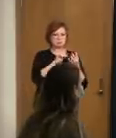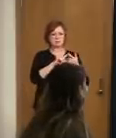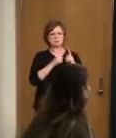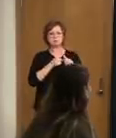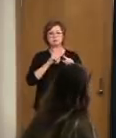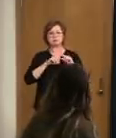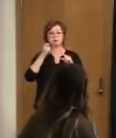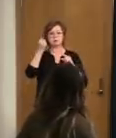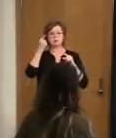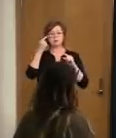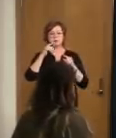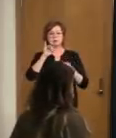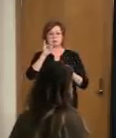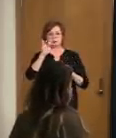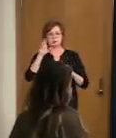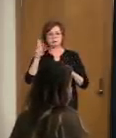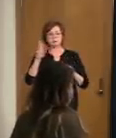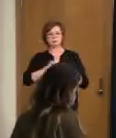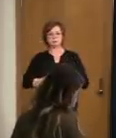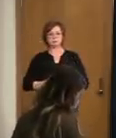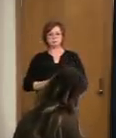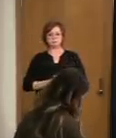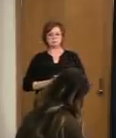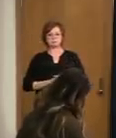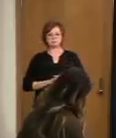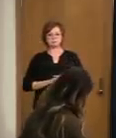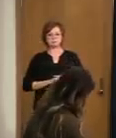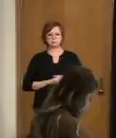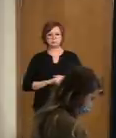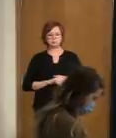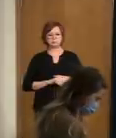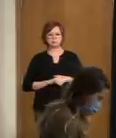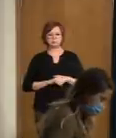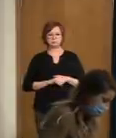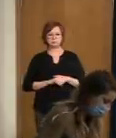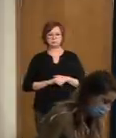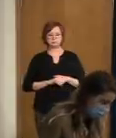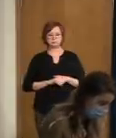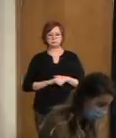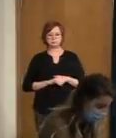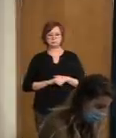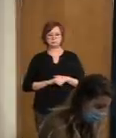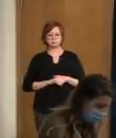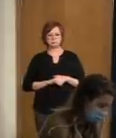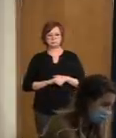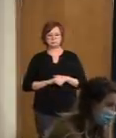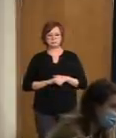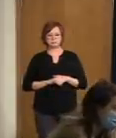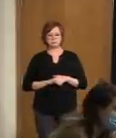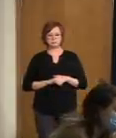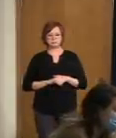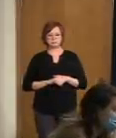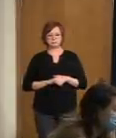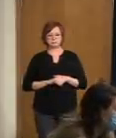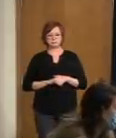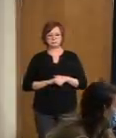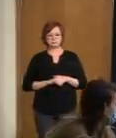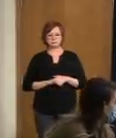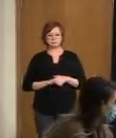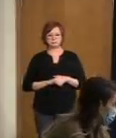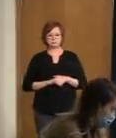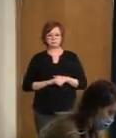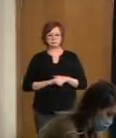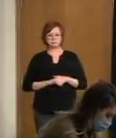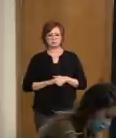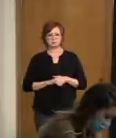see deaths due to COVID-19, which is very tragic. And that really is why we all need to continue to